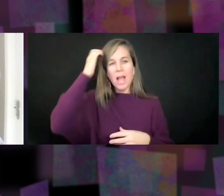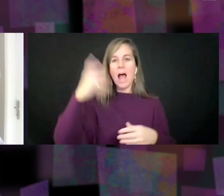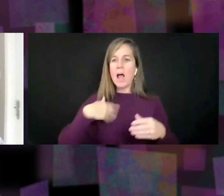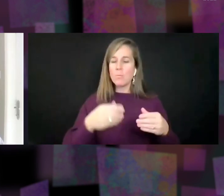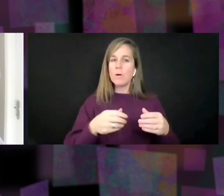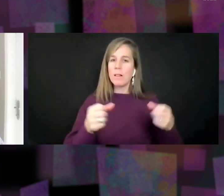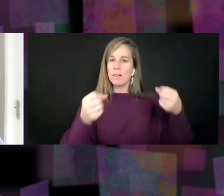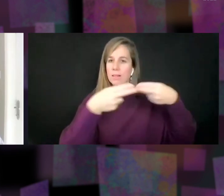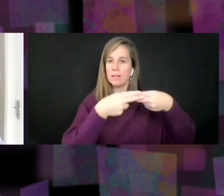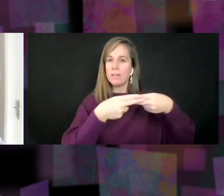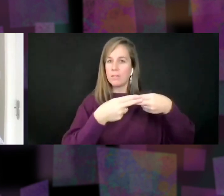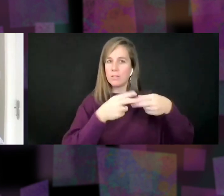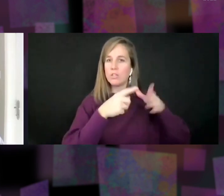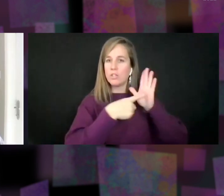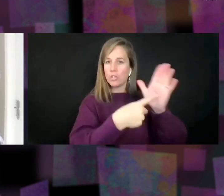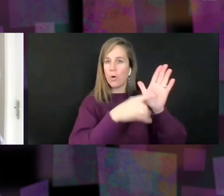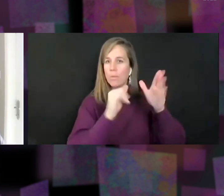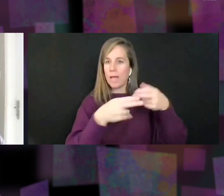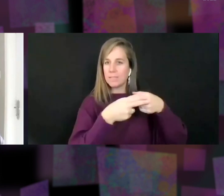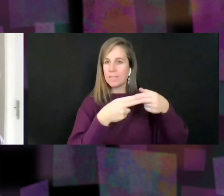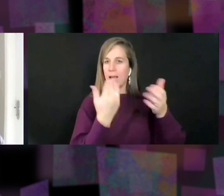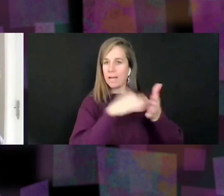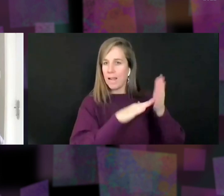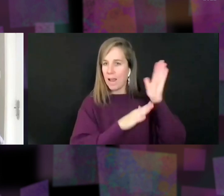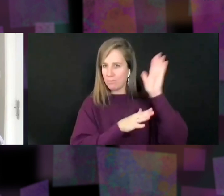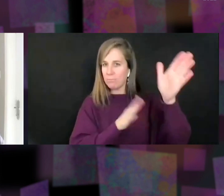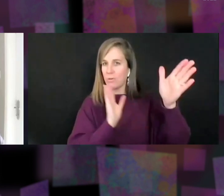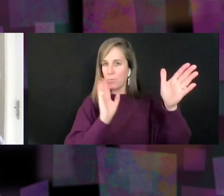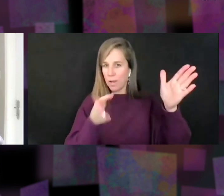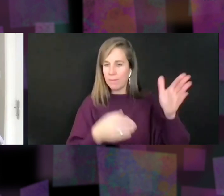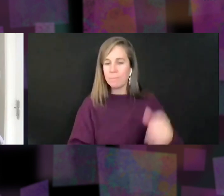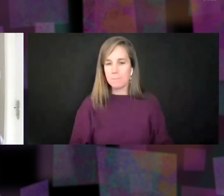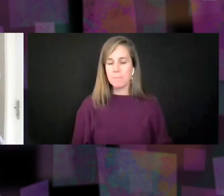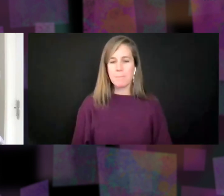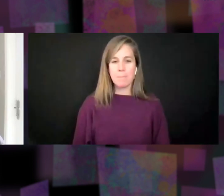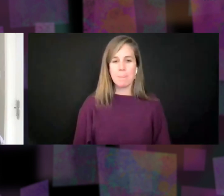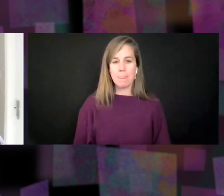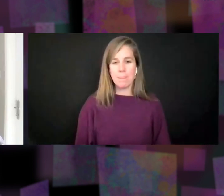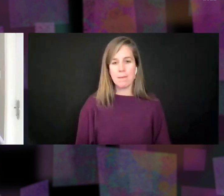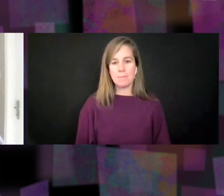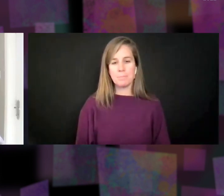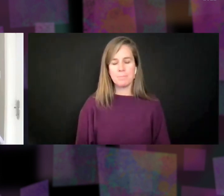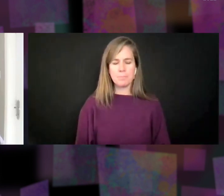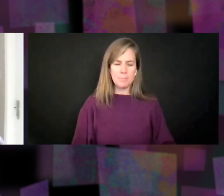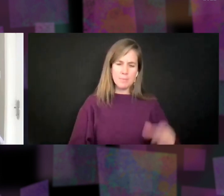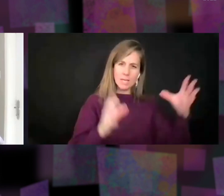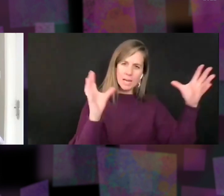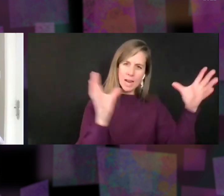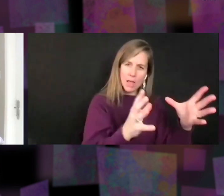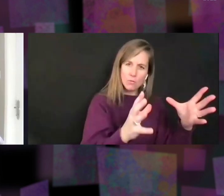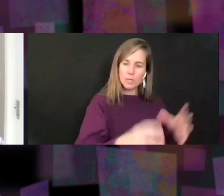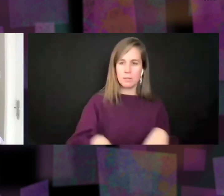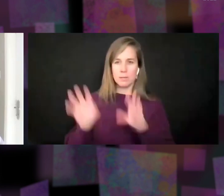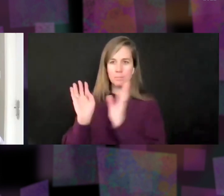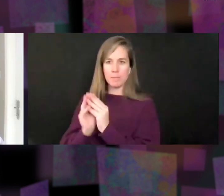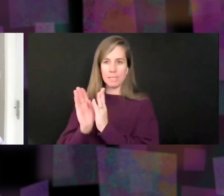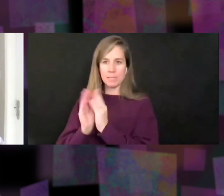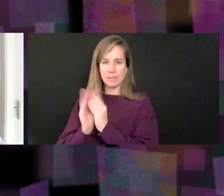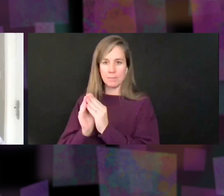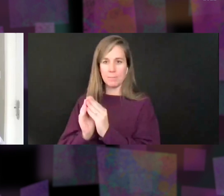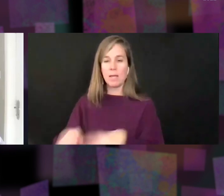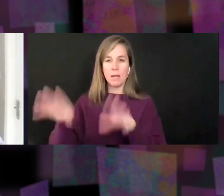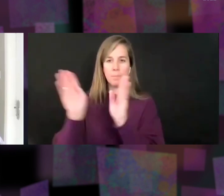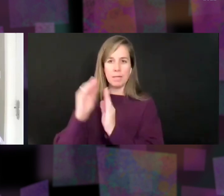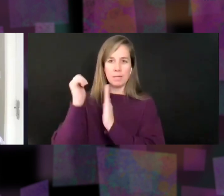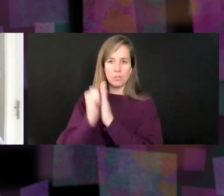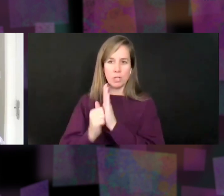for reference. So, in thinking about gatherings to meetings, meetings have agendas and